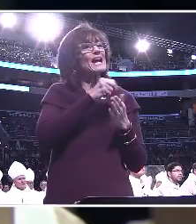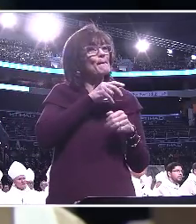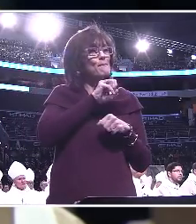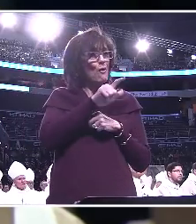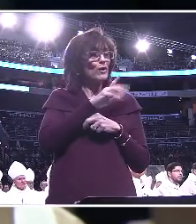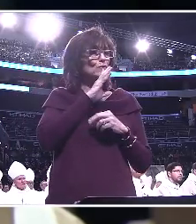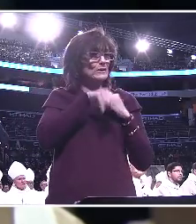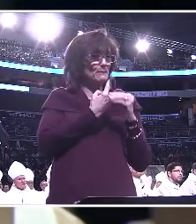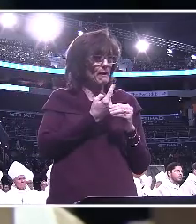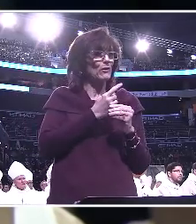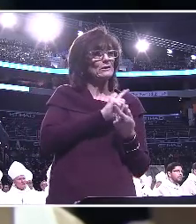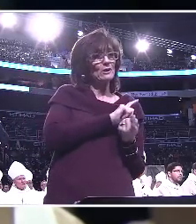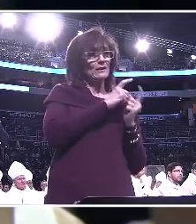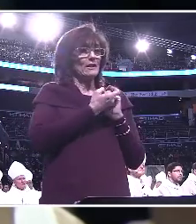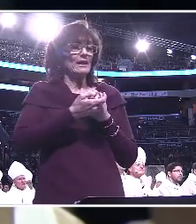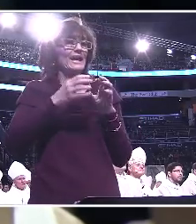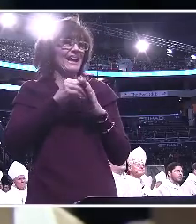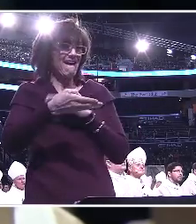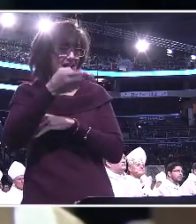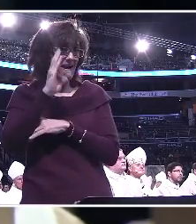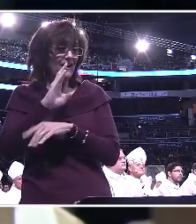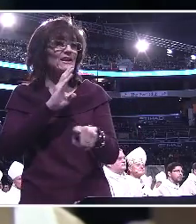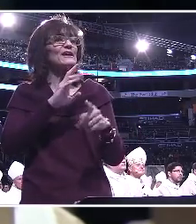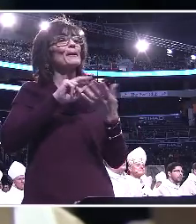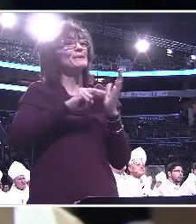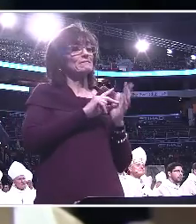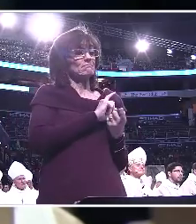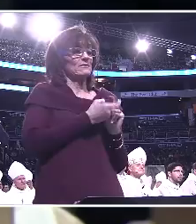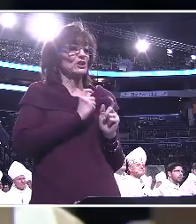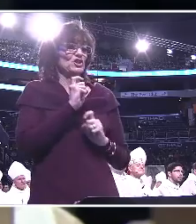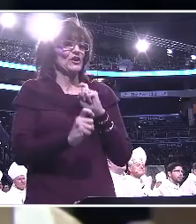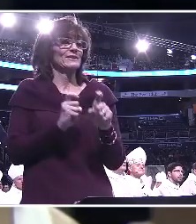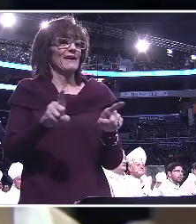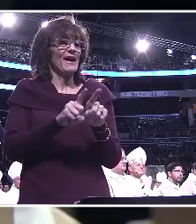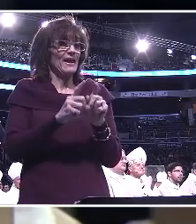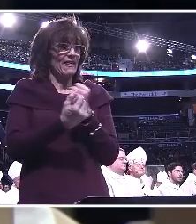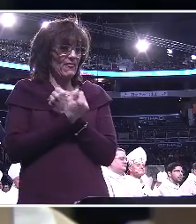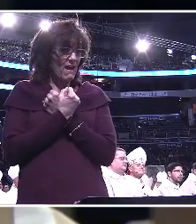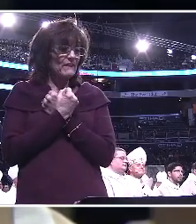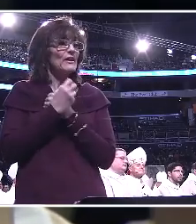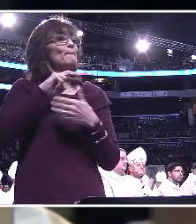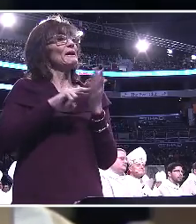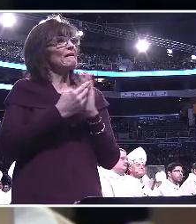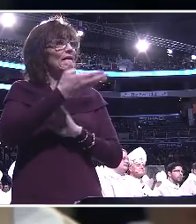and it's a transformation in charity, in love. After all, as the Apostle John says, God is